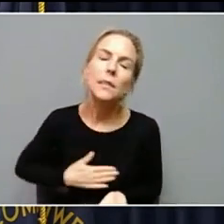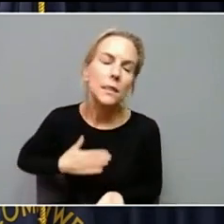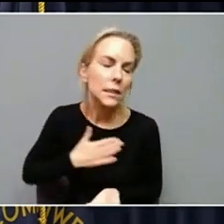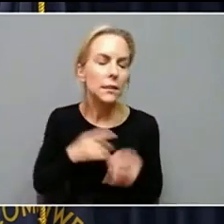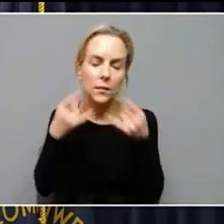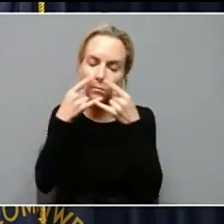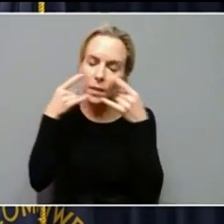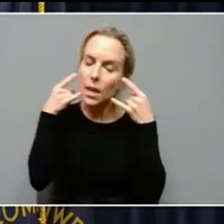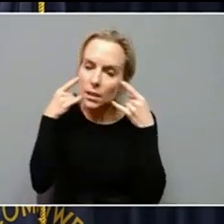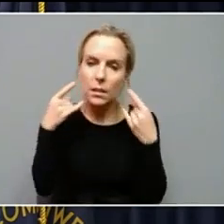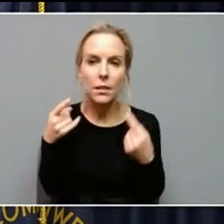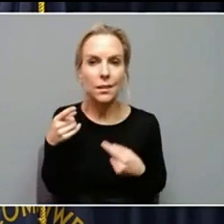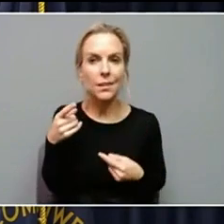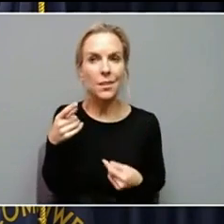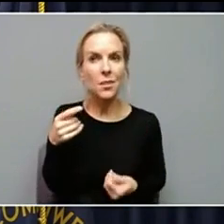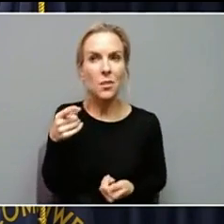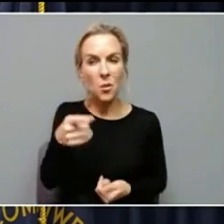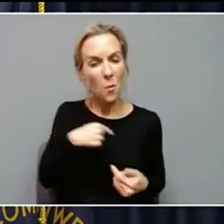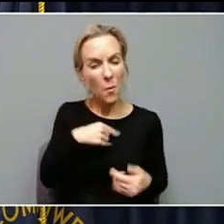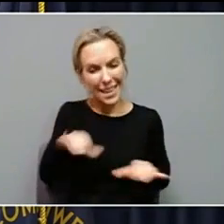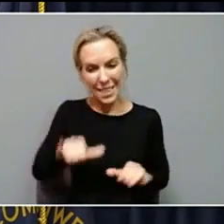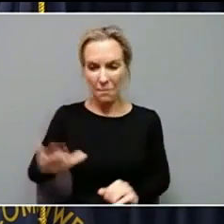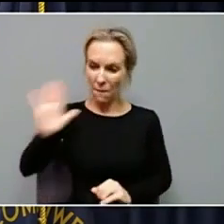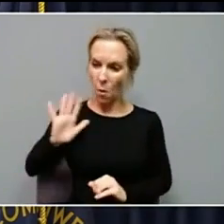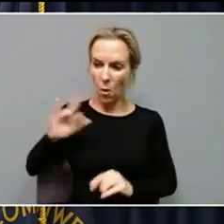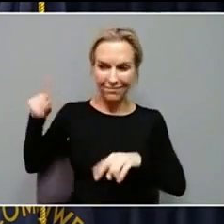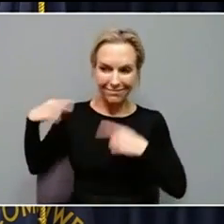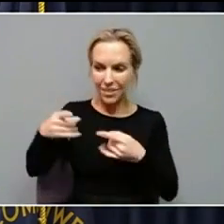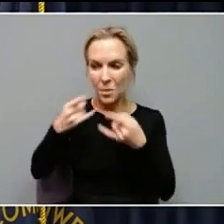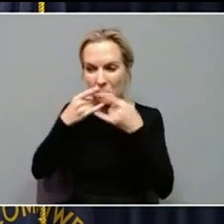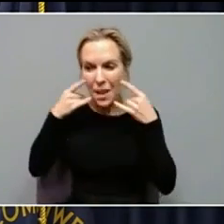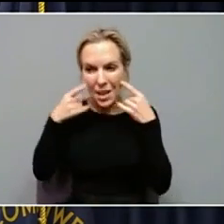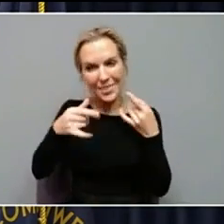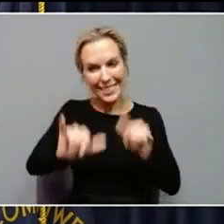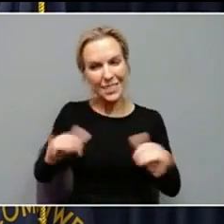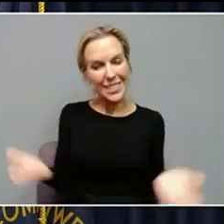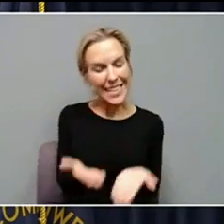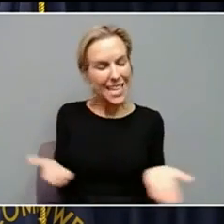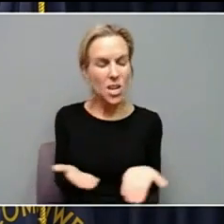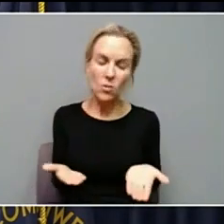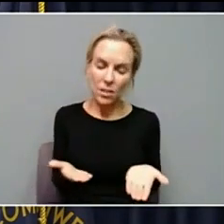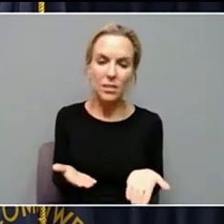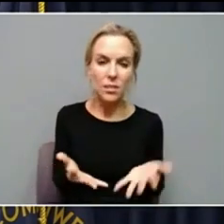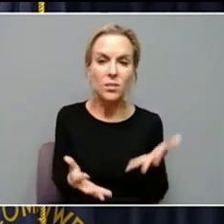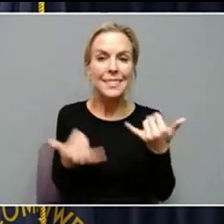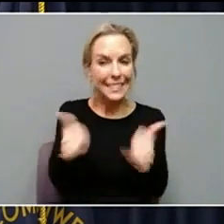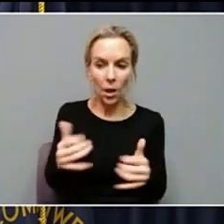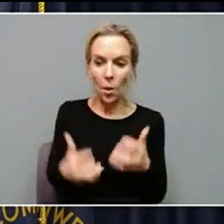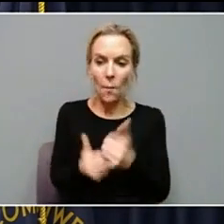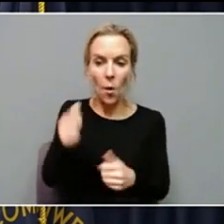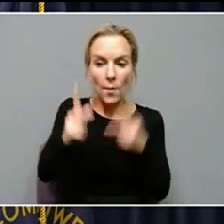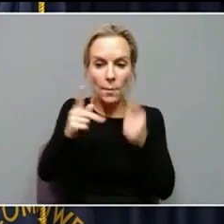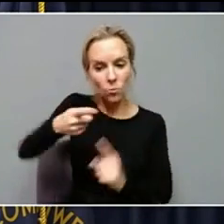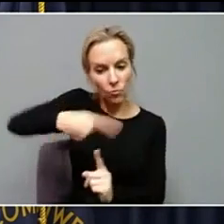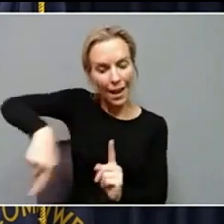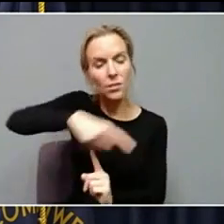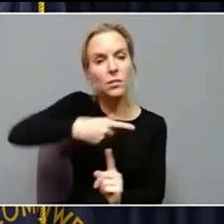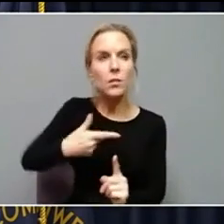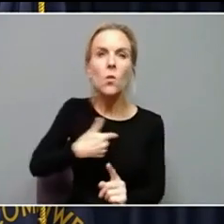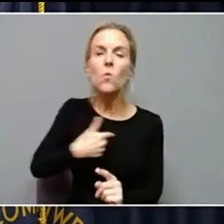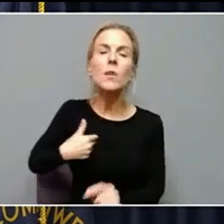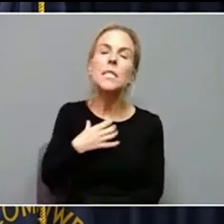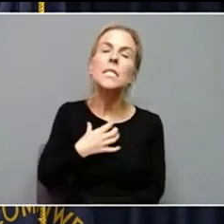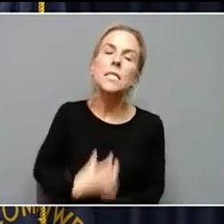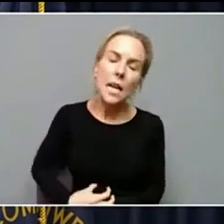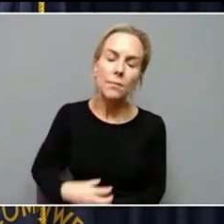You wore it when we were here before, and you're still here. And so are most of the people around you. We desperately need for